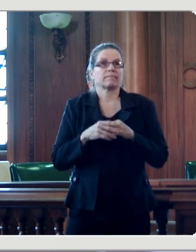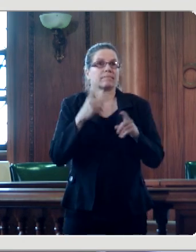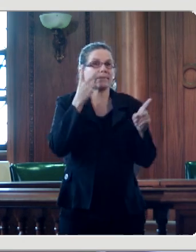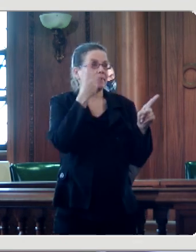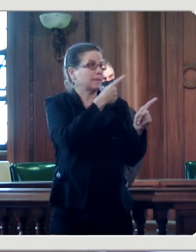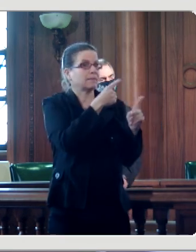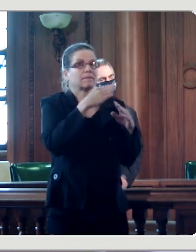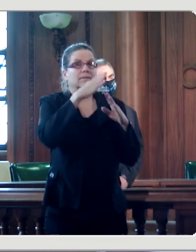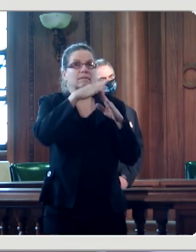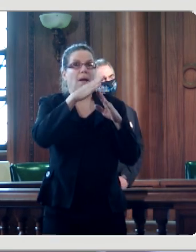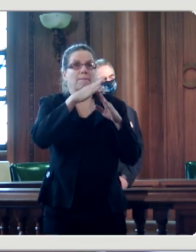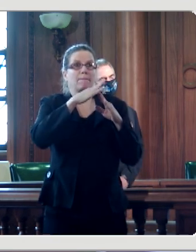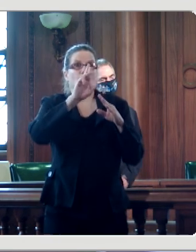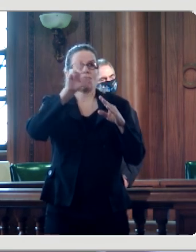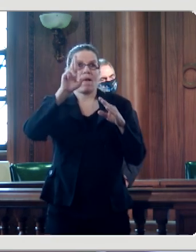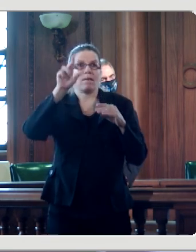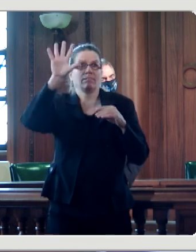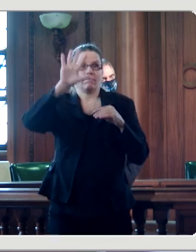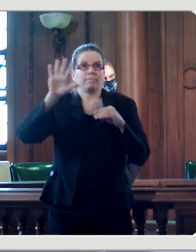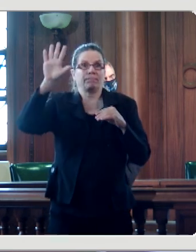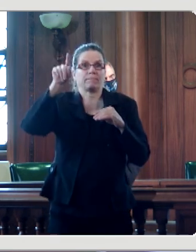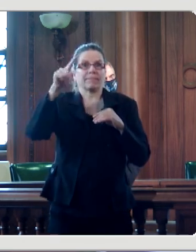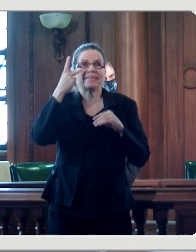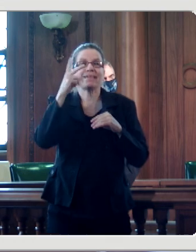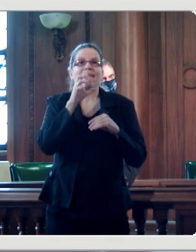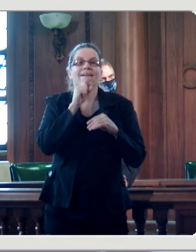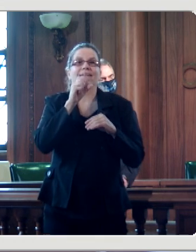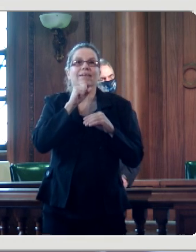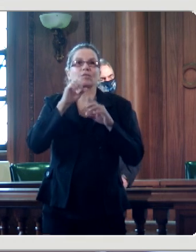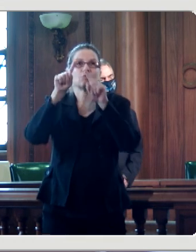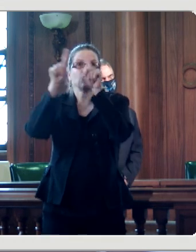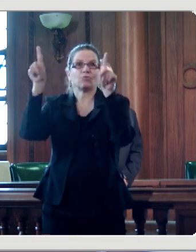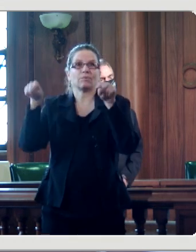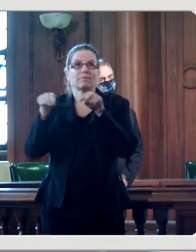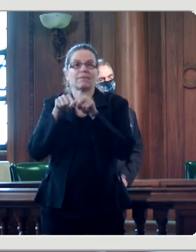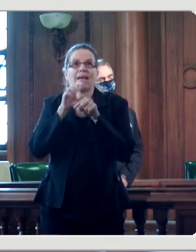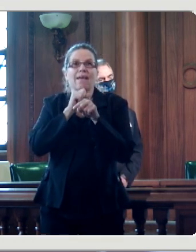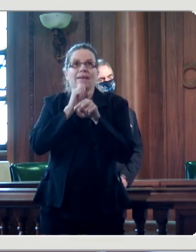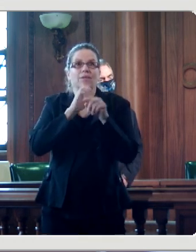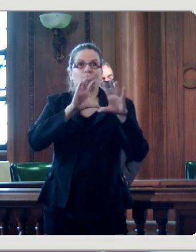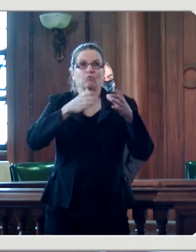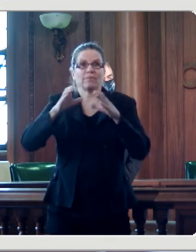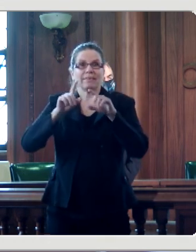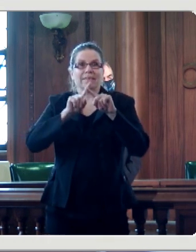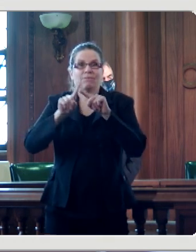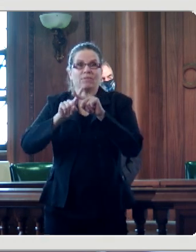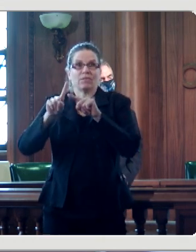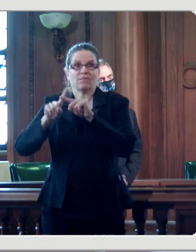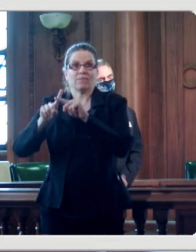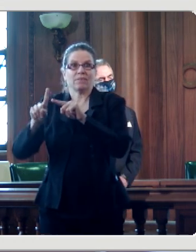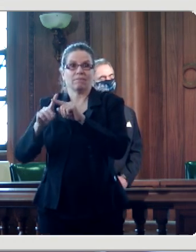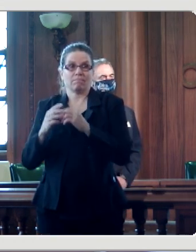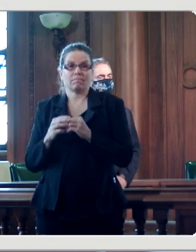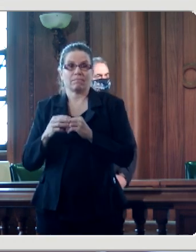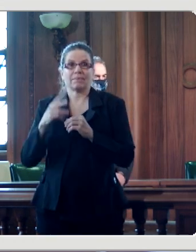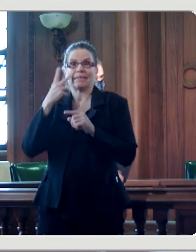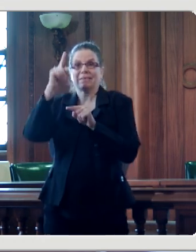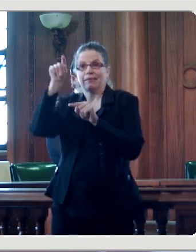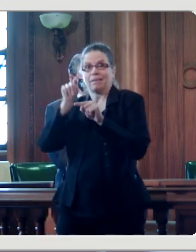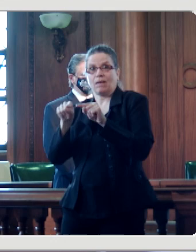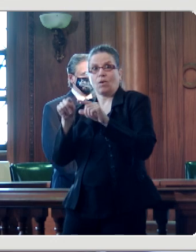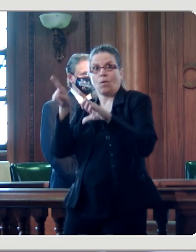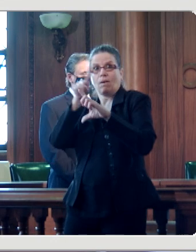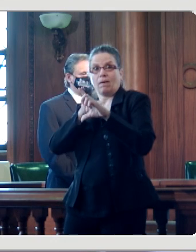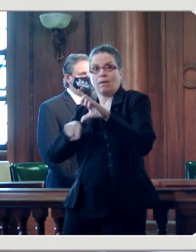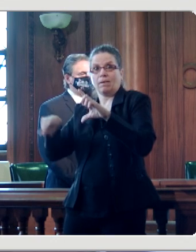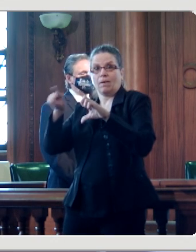age, although you can see them there. And what I think we recognize is that all age groups in the city are impacted,